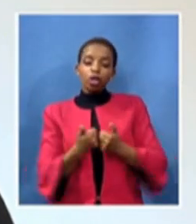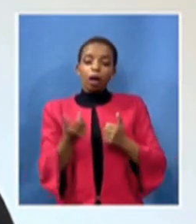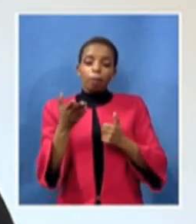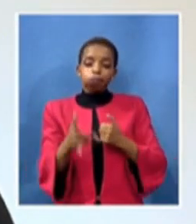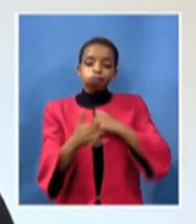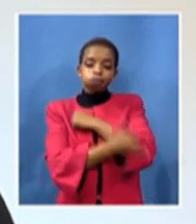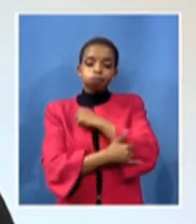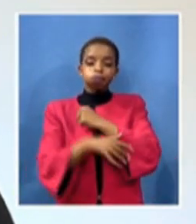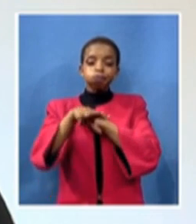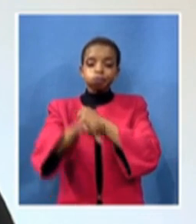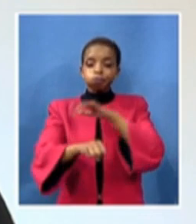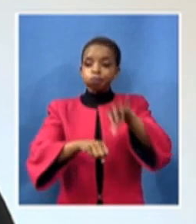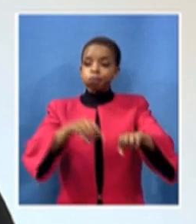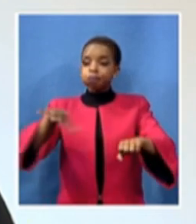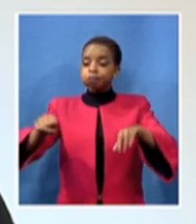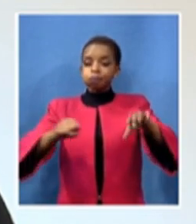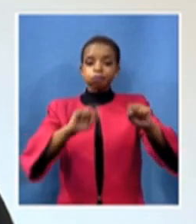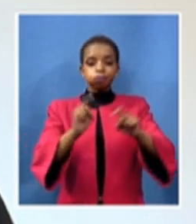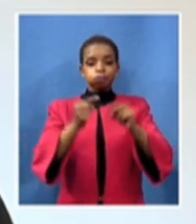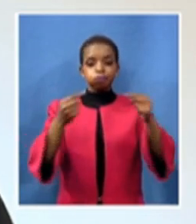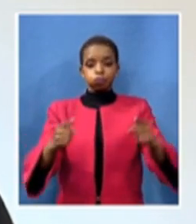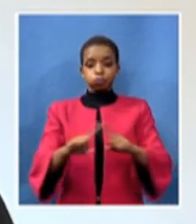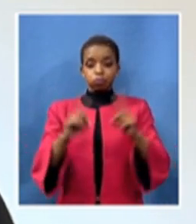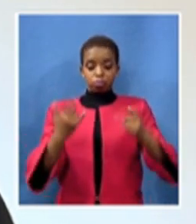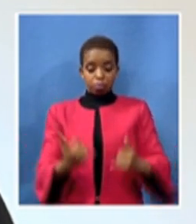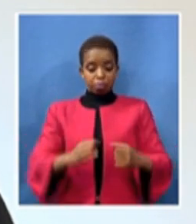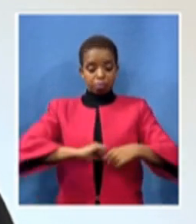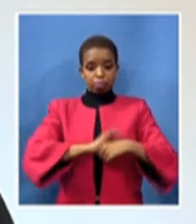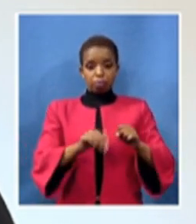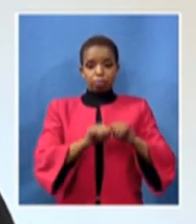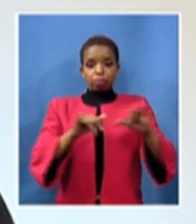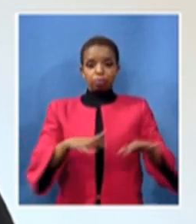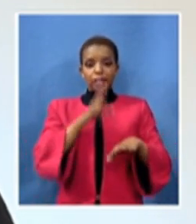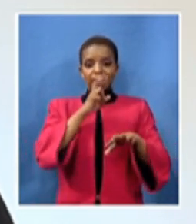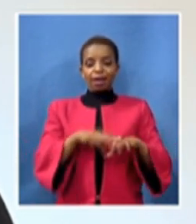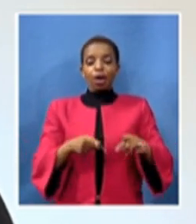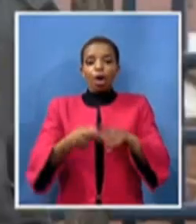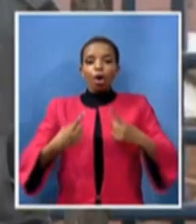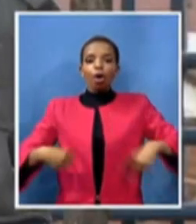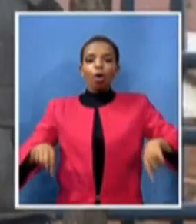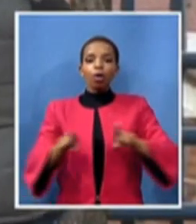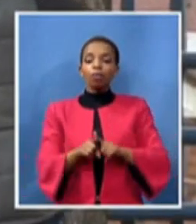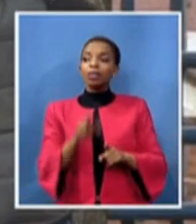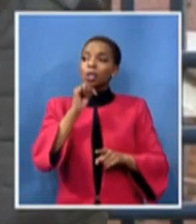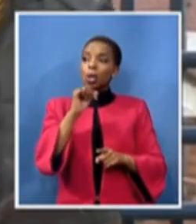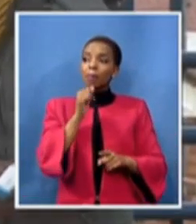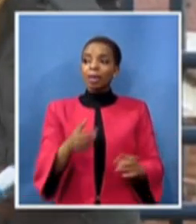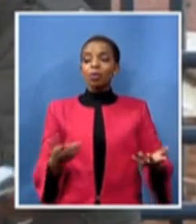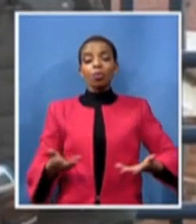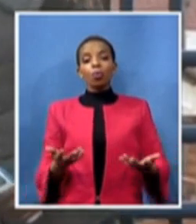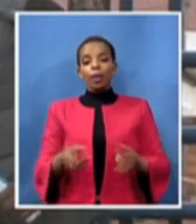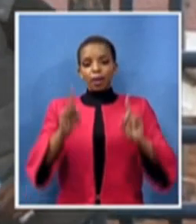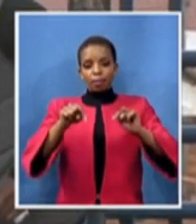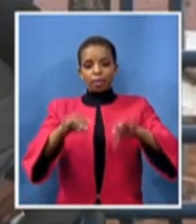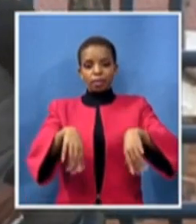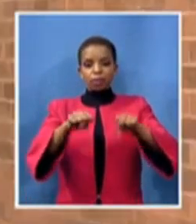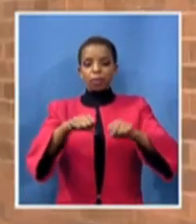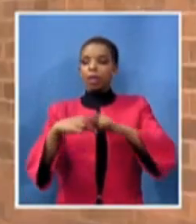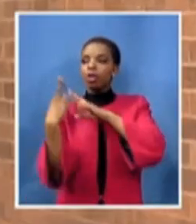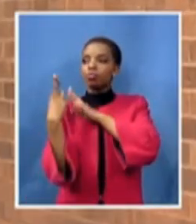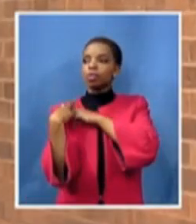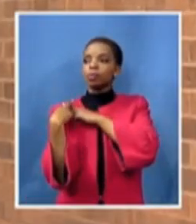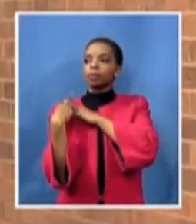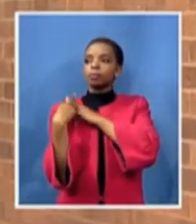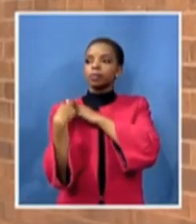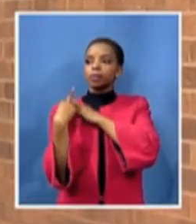of us, in whatever corner we find ourselves in, to take responsibility, to practice social distancing, to learn to